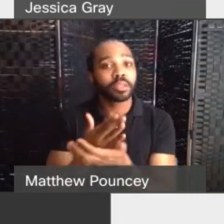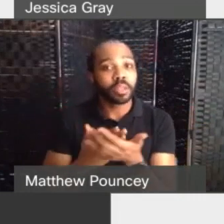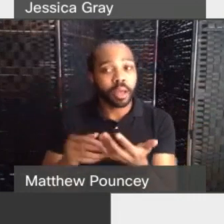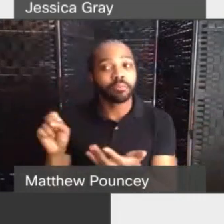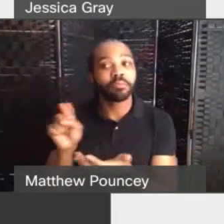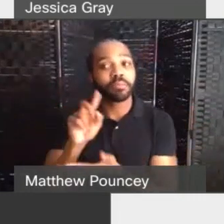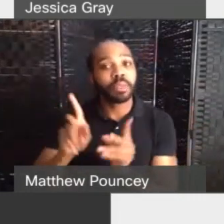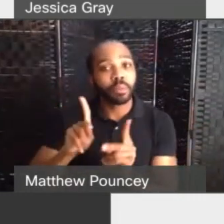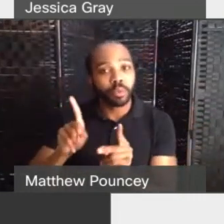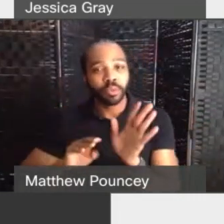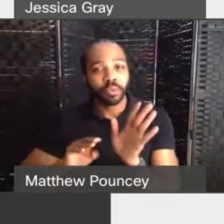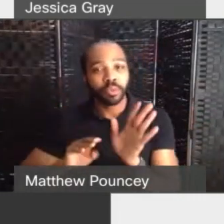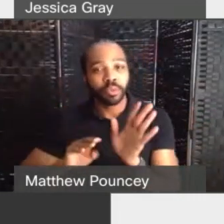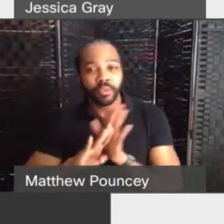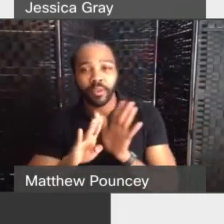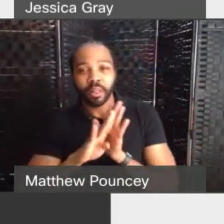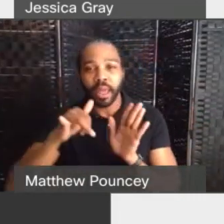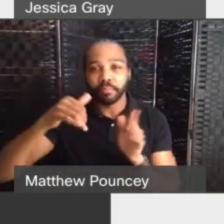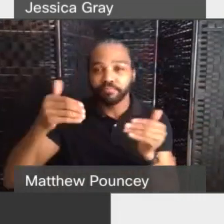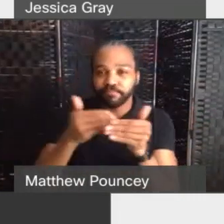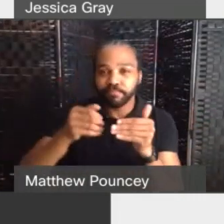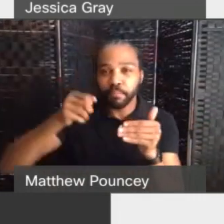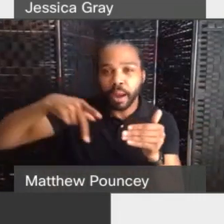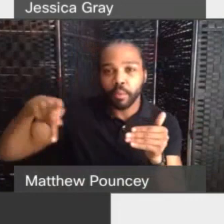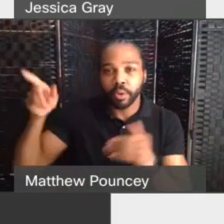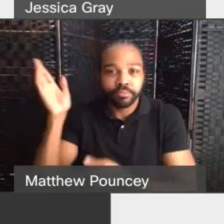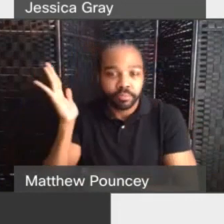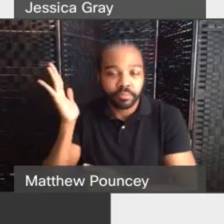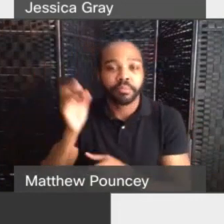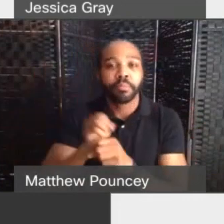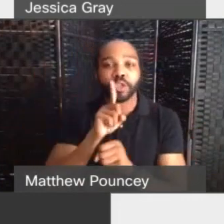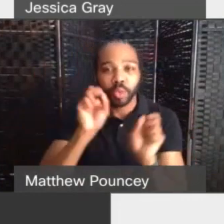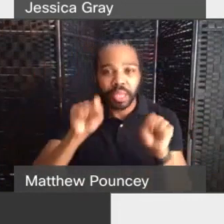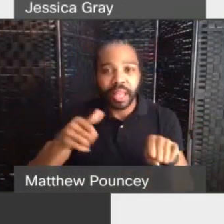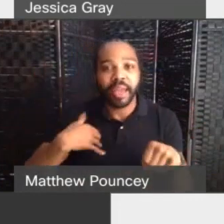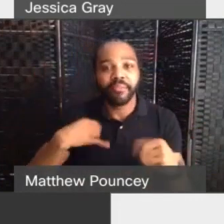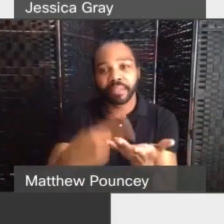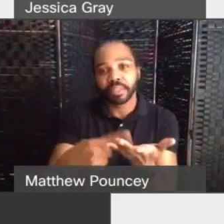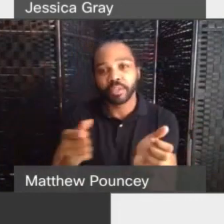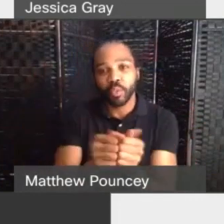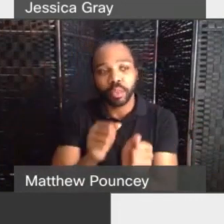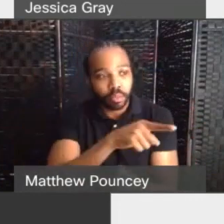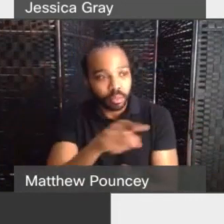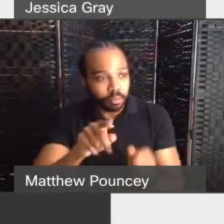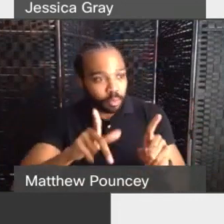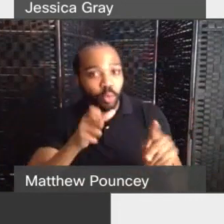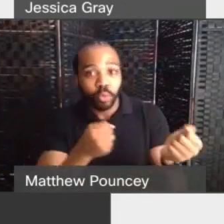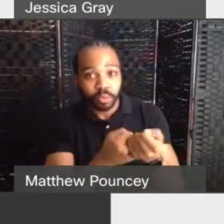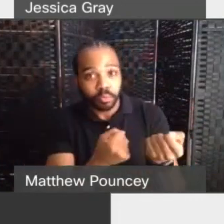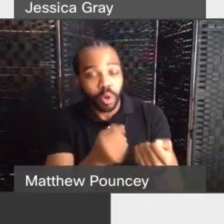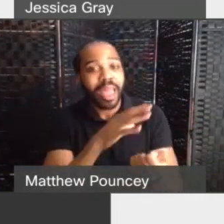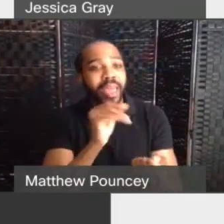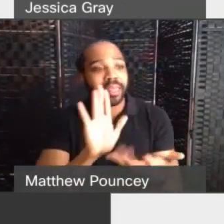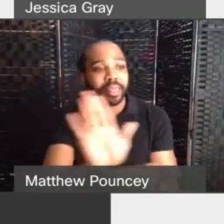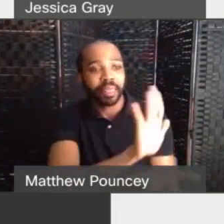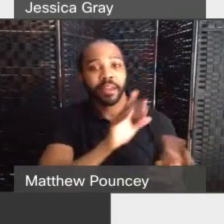to develop that PowerPoint so that we could also have the discussions with people we support and their family members.